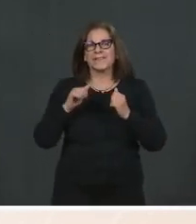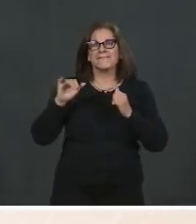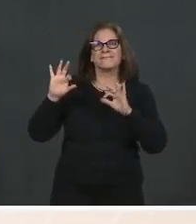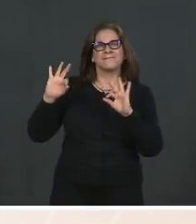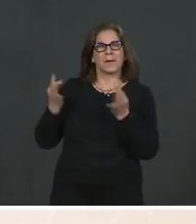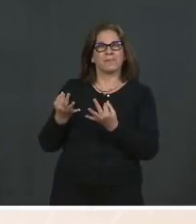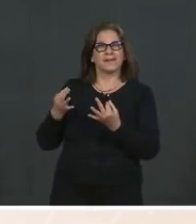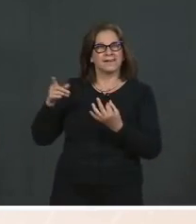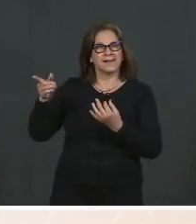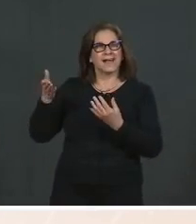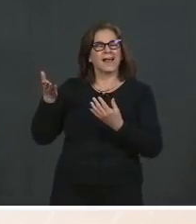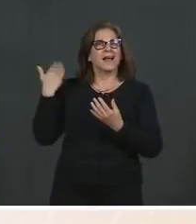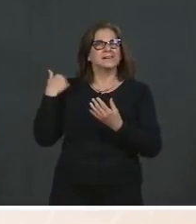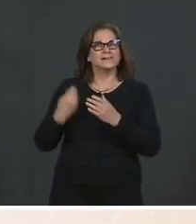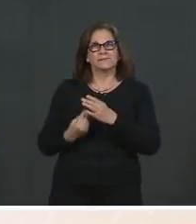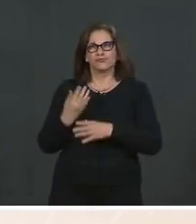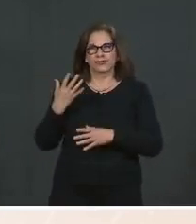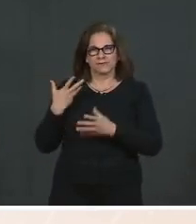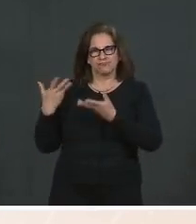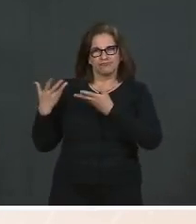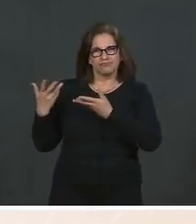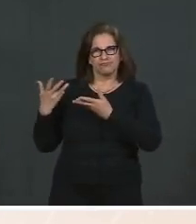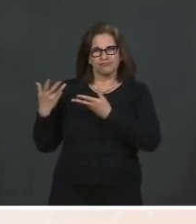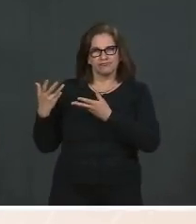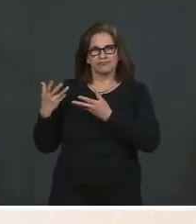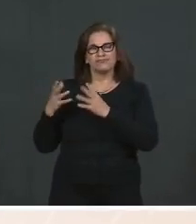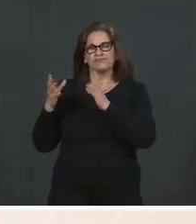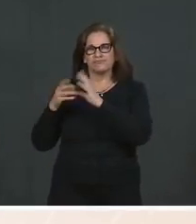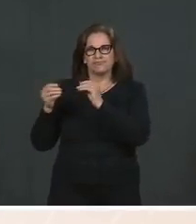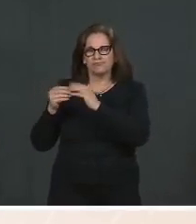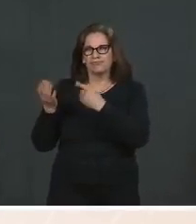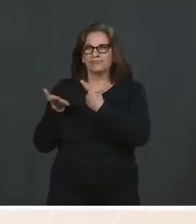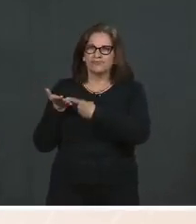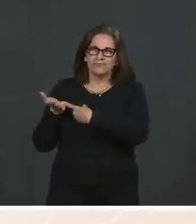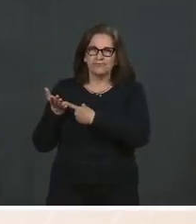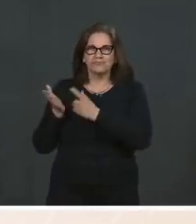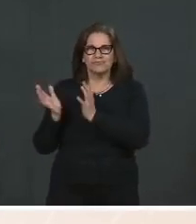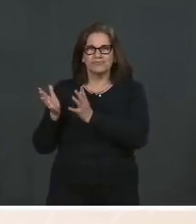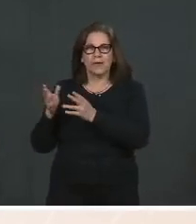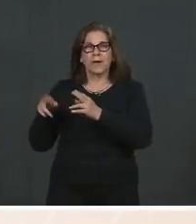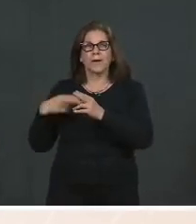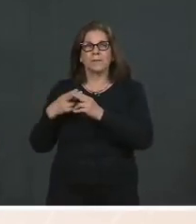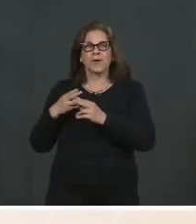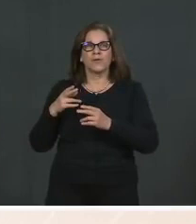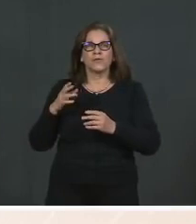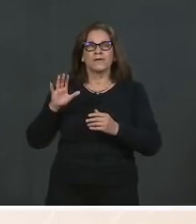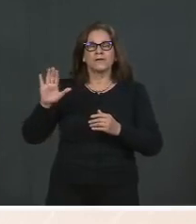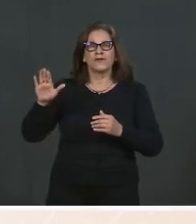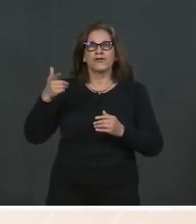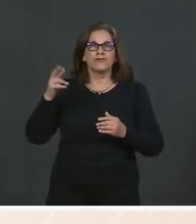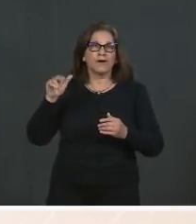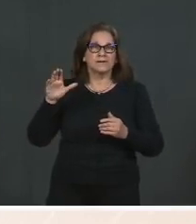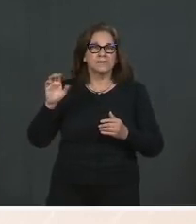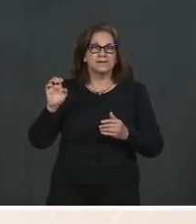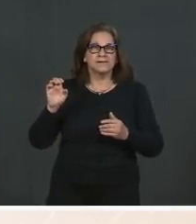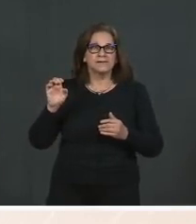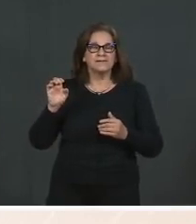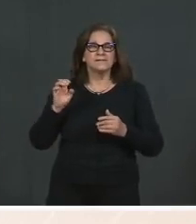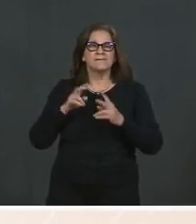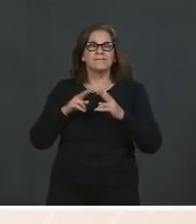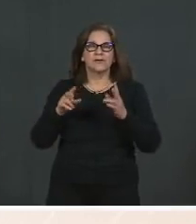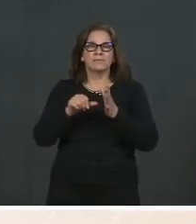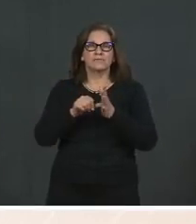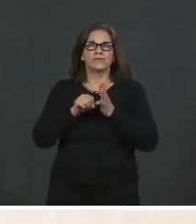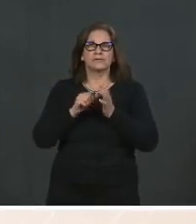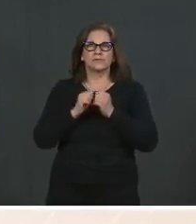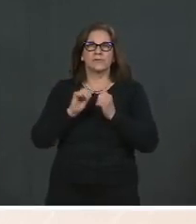and spoke at the time and commented at the time about their grace. And I know he conveyed that, and he was just impressed by their courage, and he